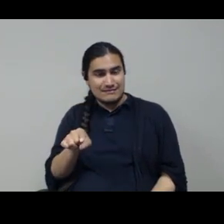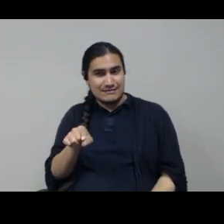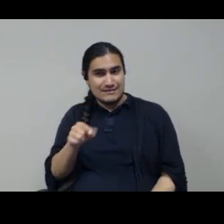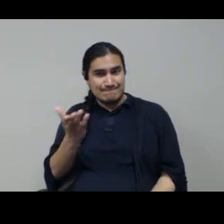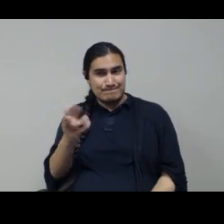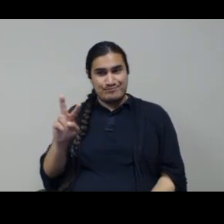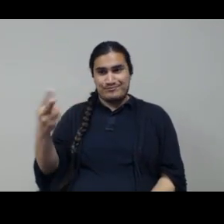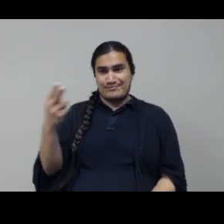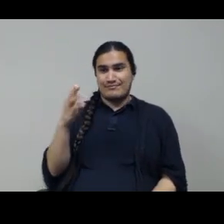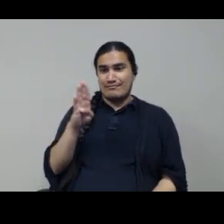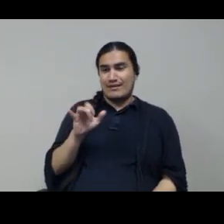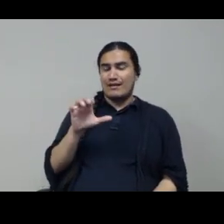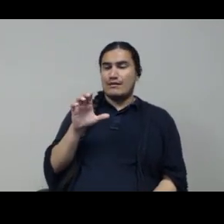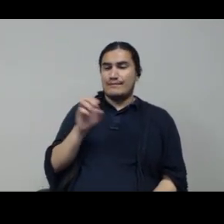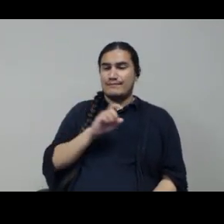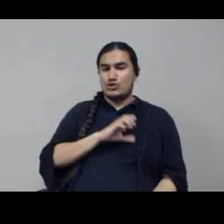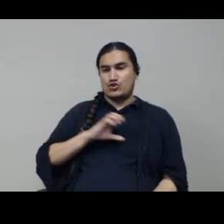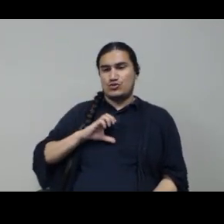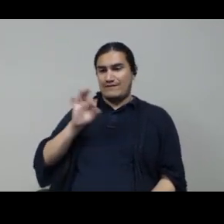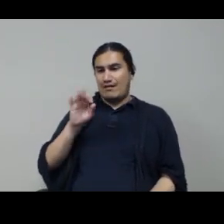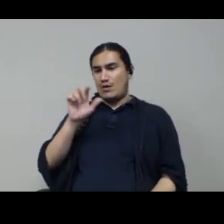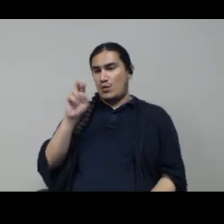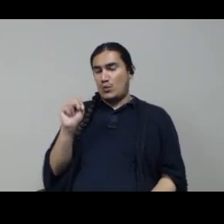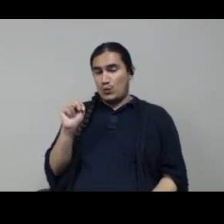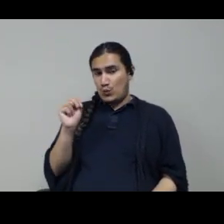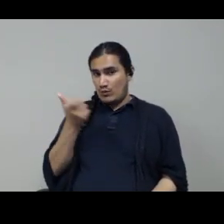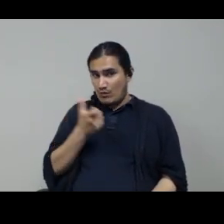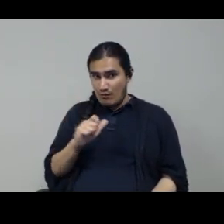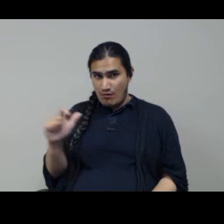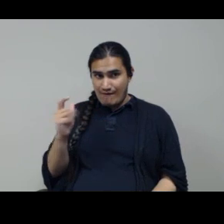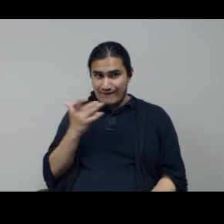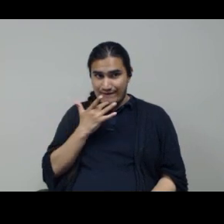by Commissioner Falcone. All those in favor? Aye.